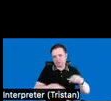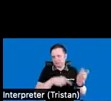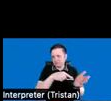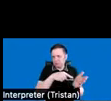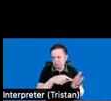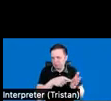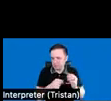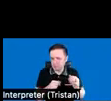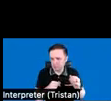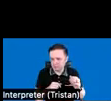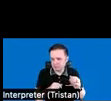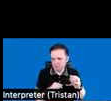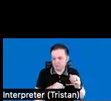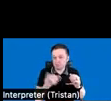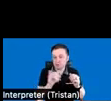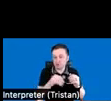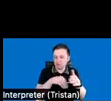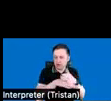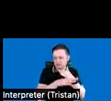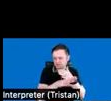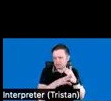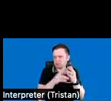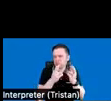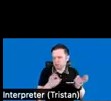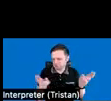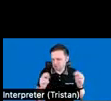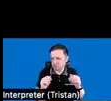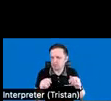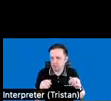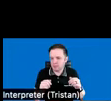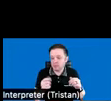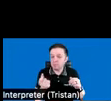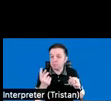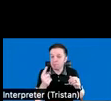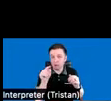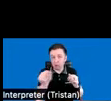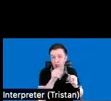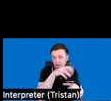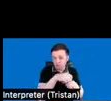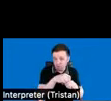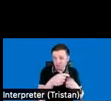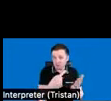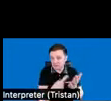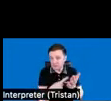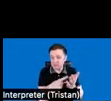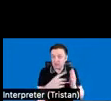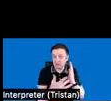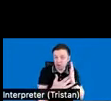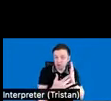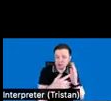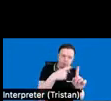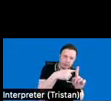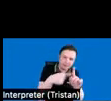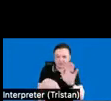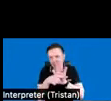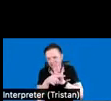in accessing resources. While participants talked about technology, the good and bad of technology, they